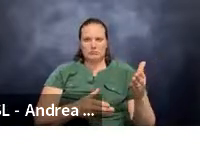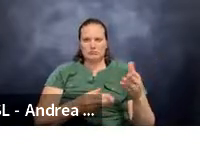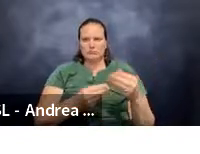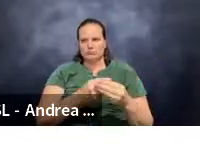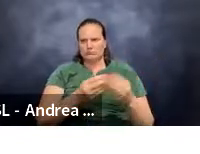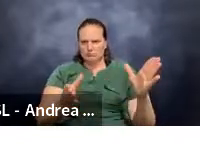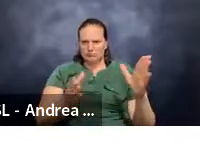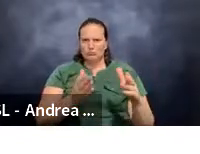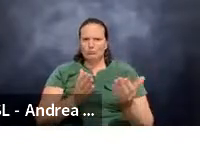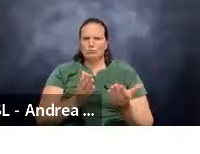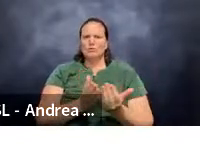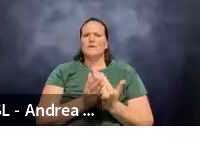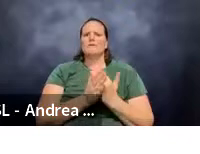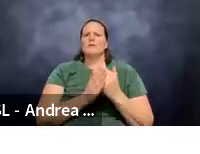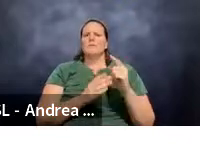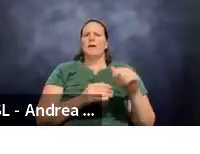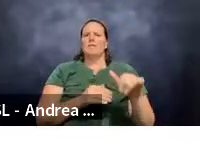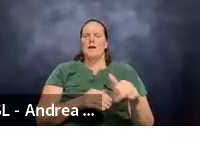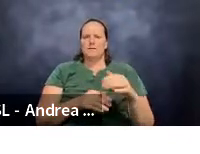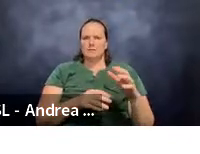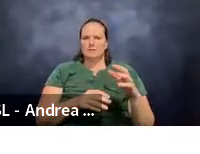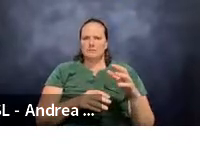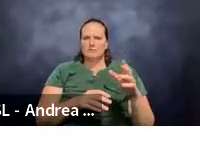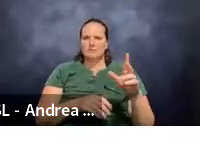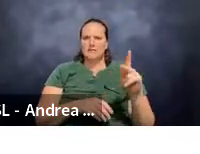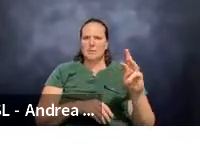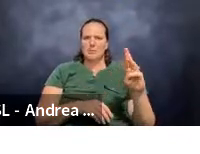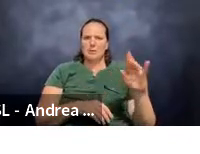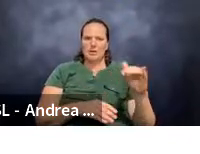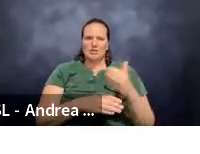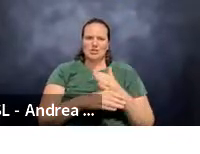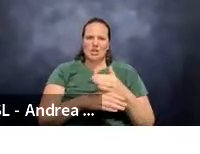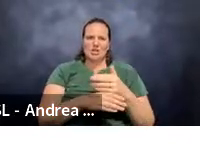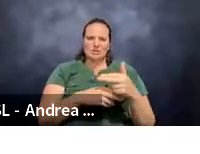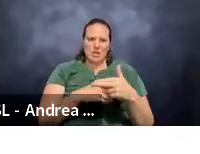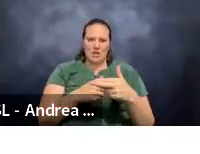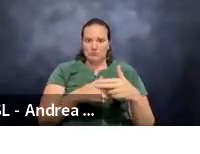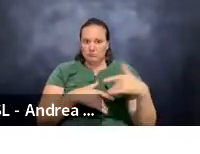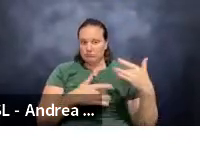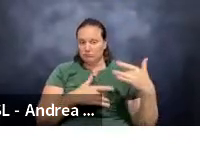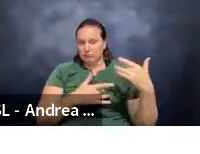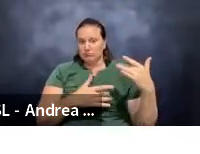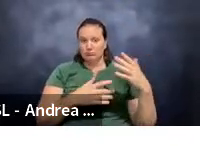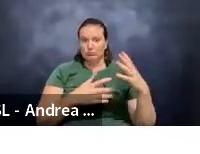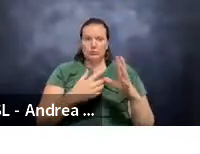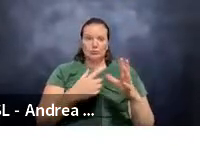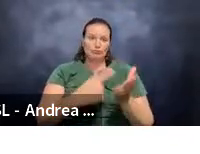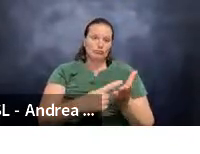this briefing. Kimberly shared some slides about what we were going to talk about